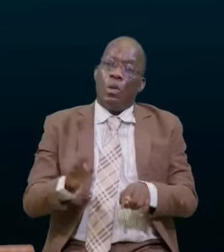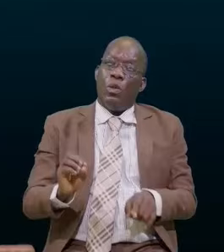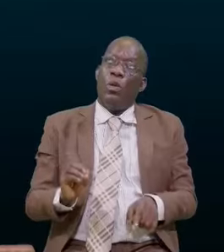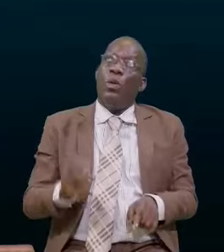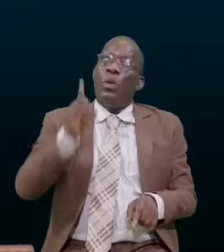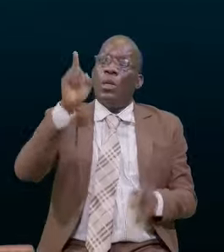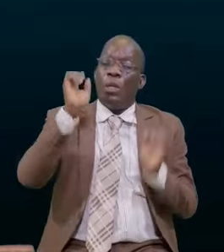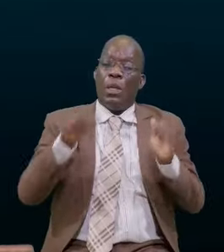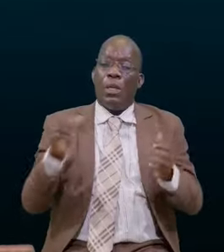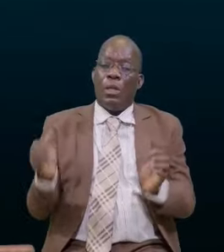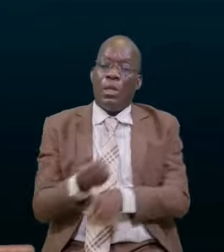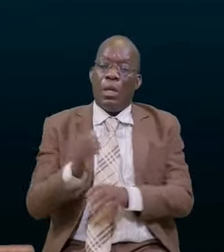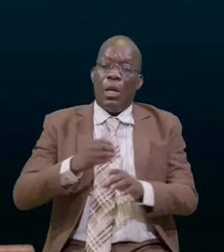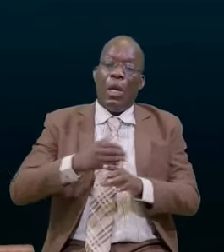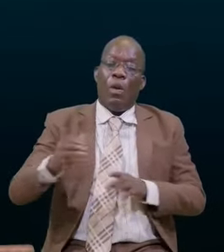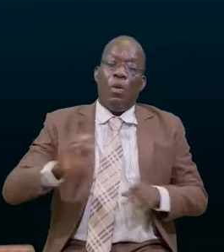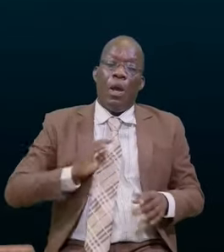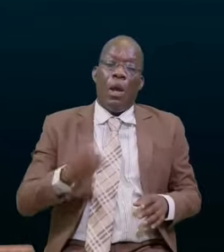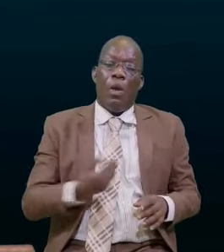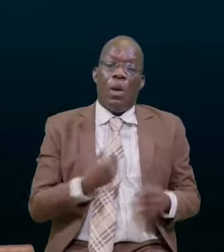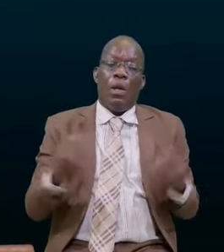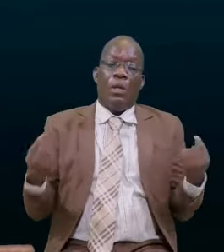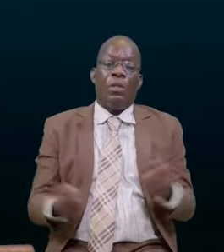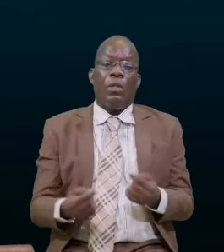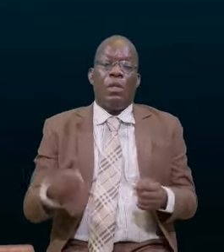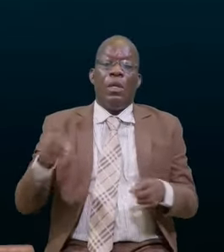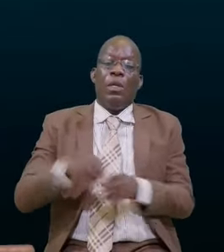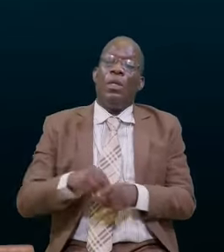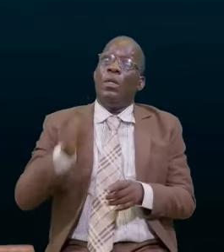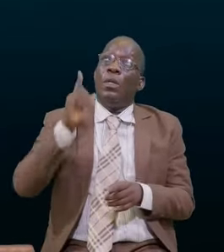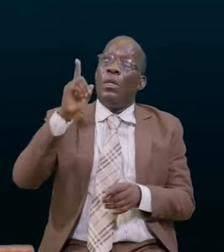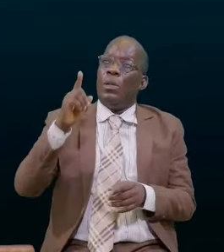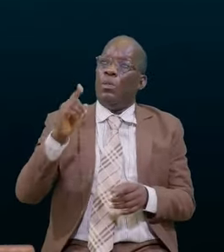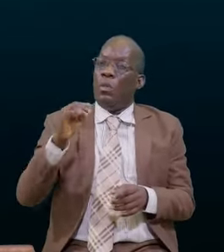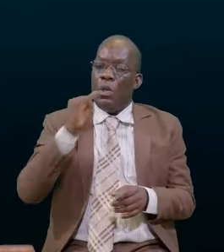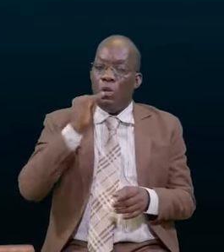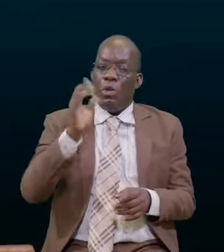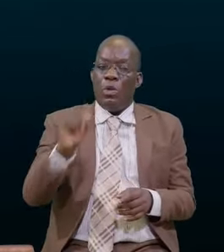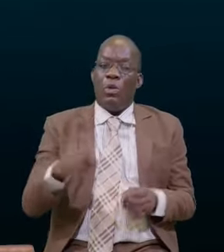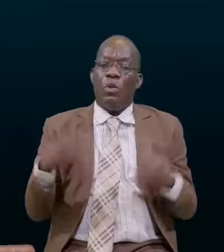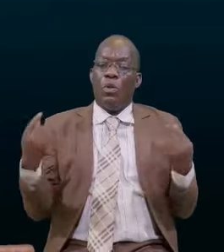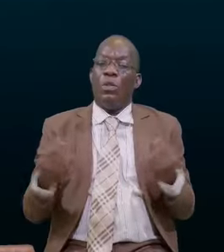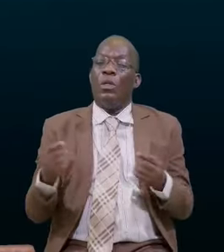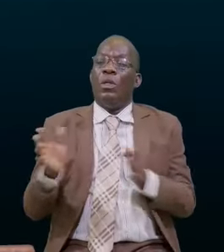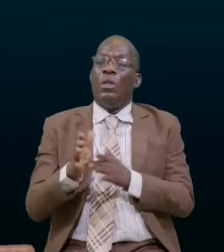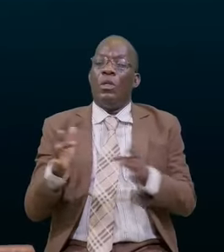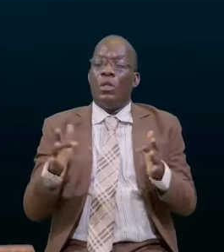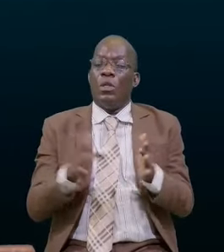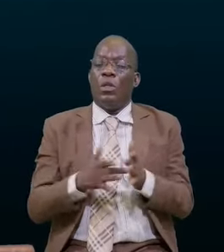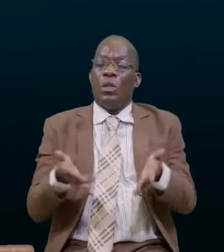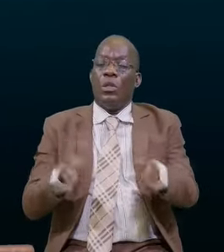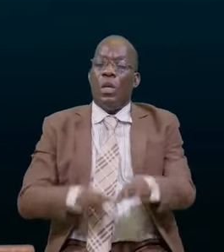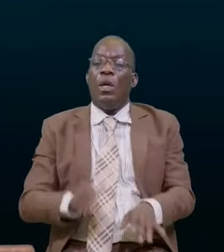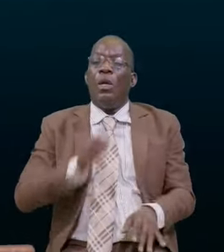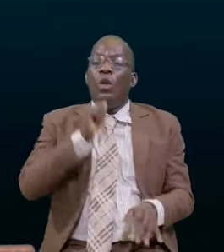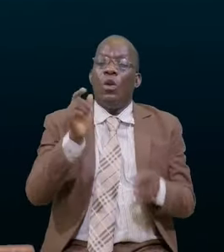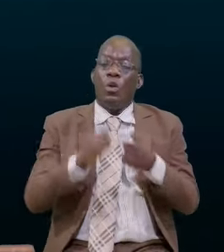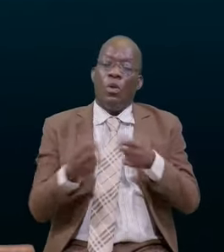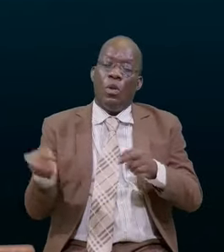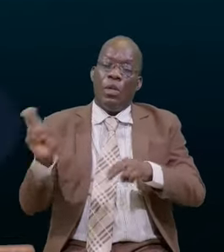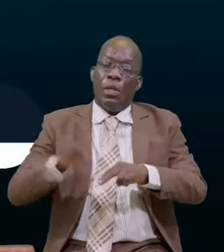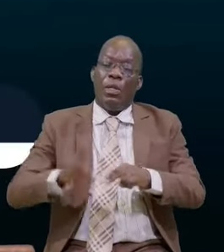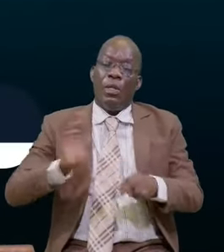sin Jesus Christ died not to increase our sin Jesus Christ died not to